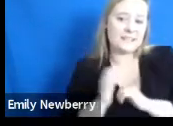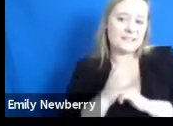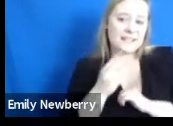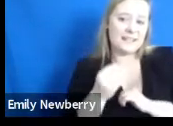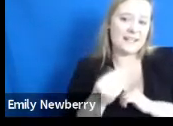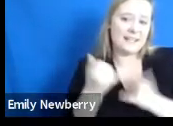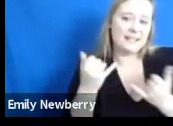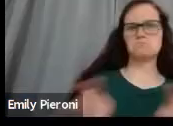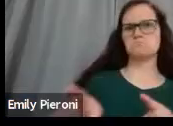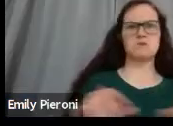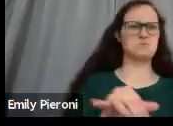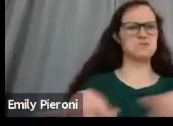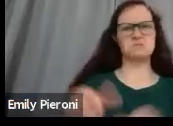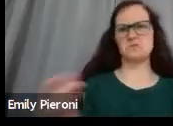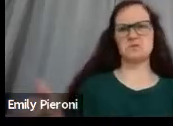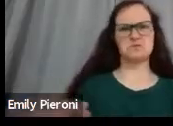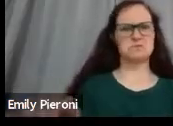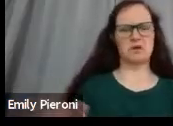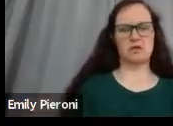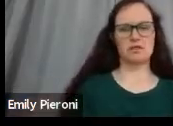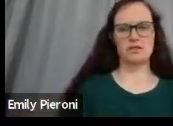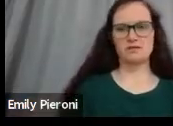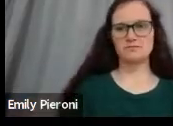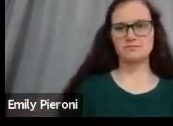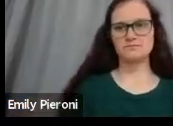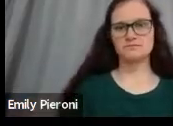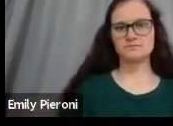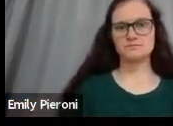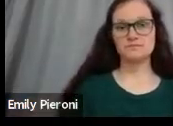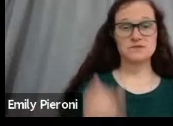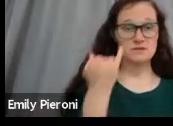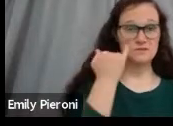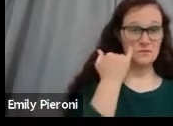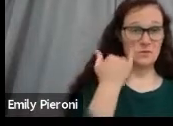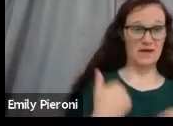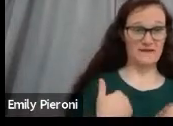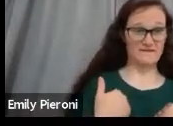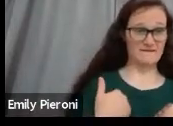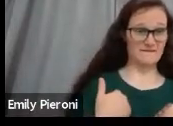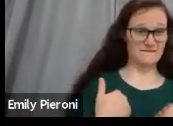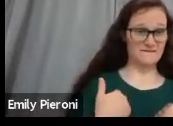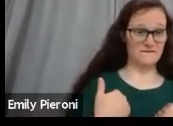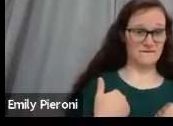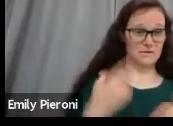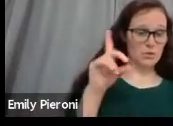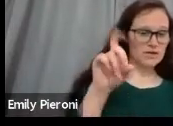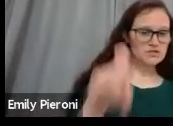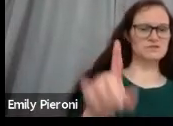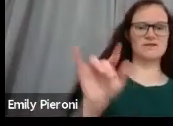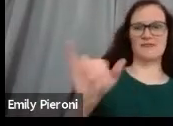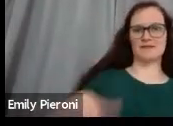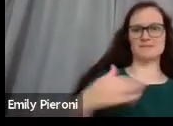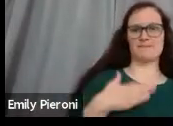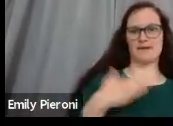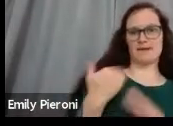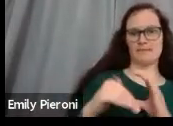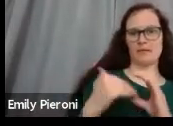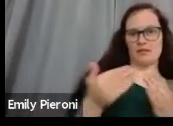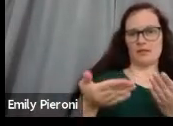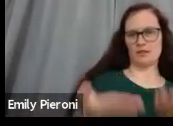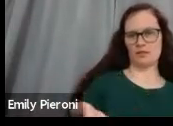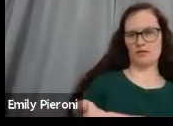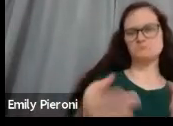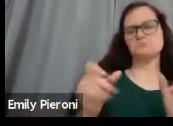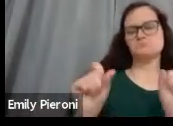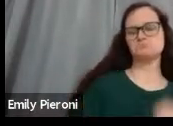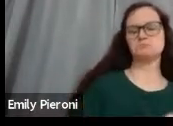any questions. So if you have any questions, that's my email, and you can contact me through